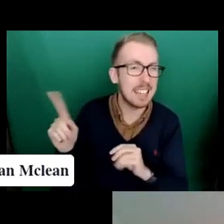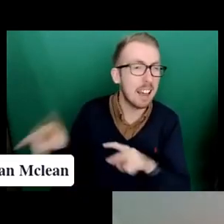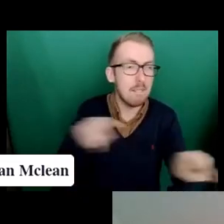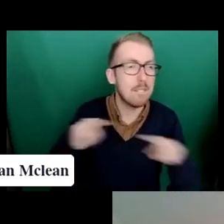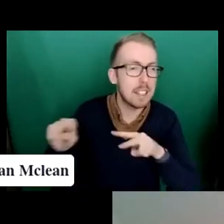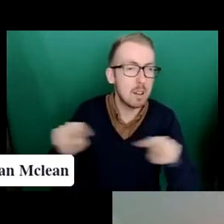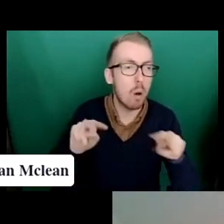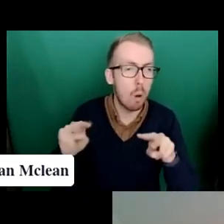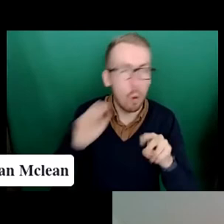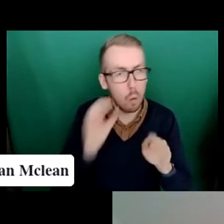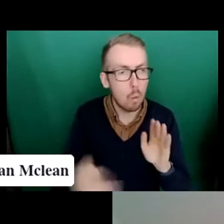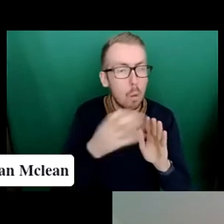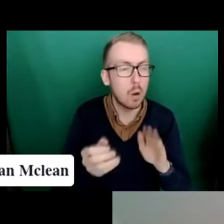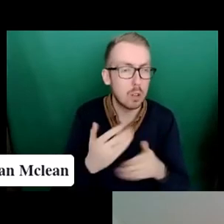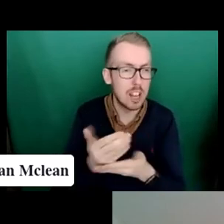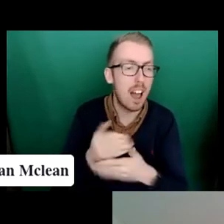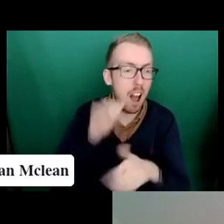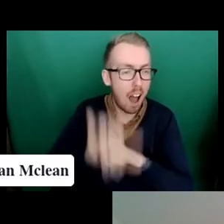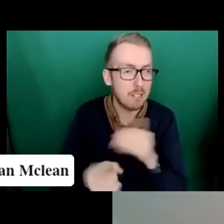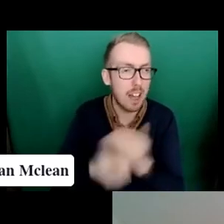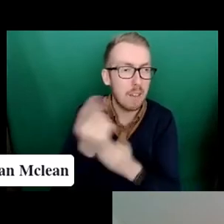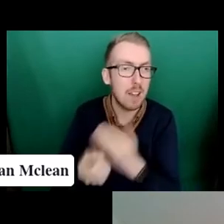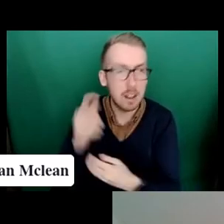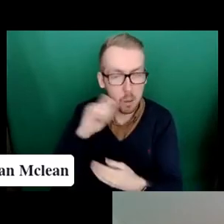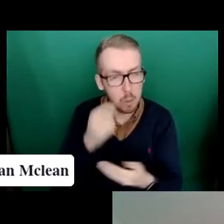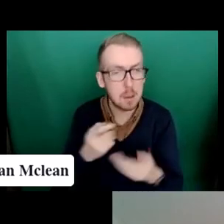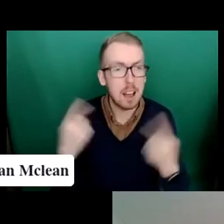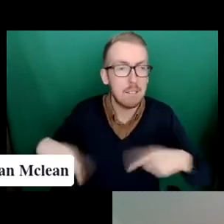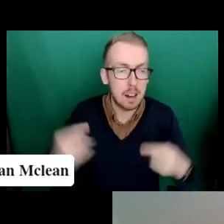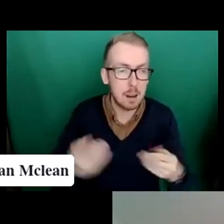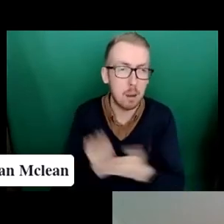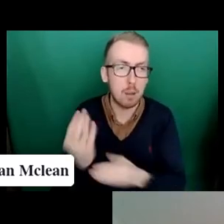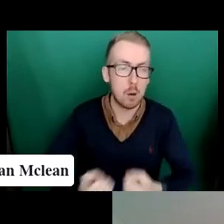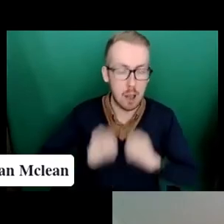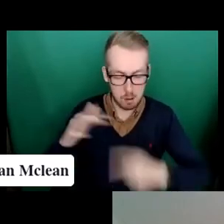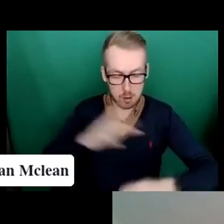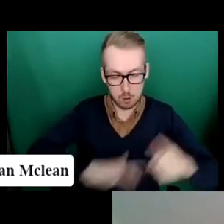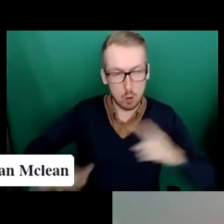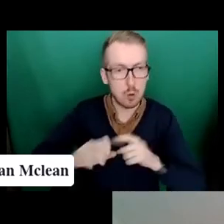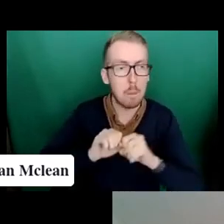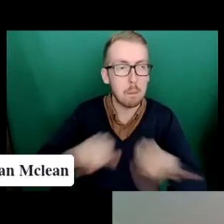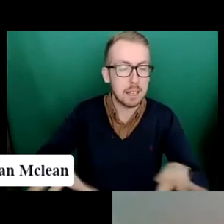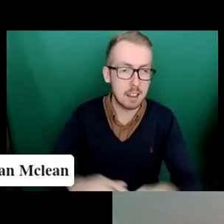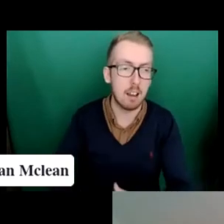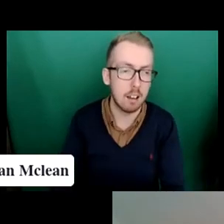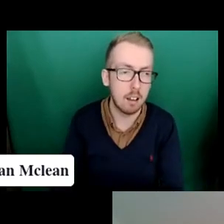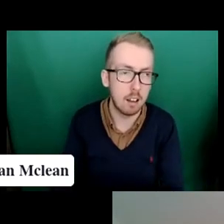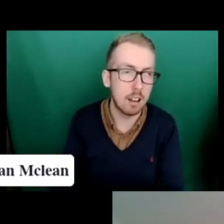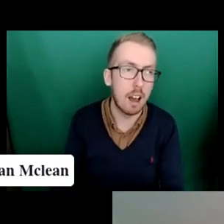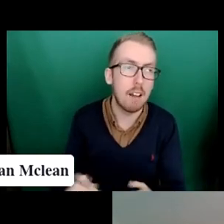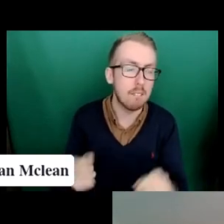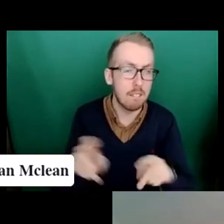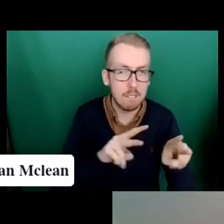videos after the event, and they'll be available through all our social media. There's videos to do with all